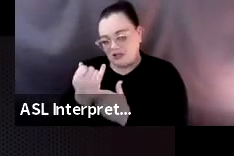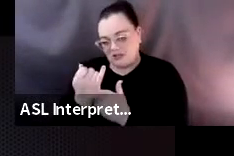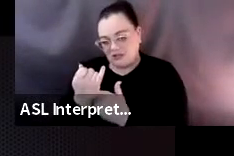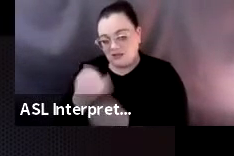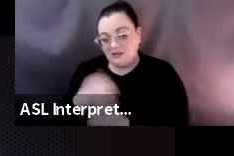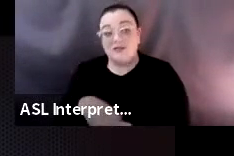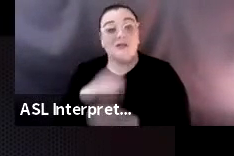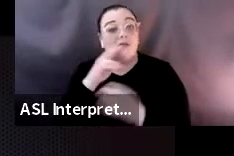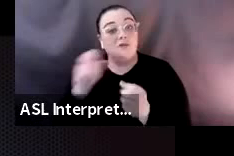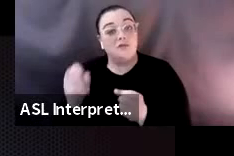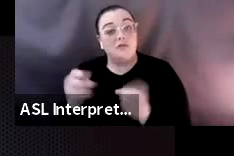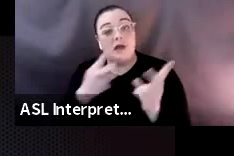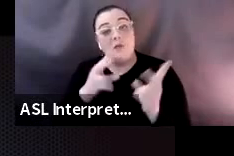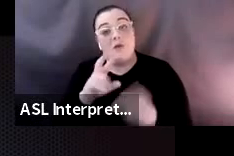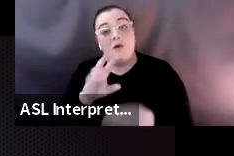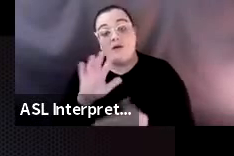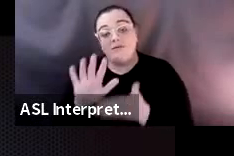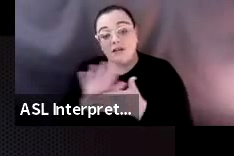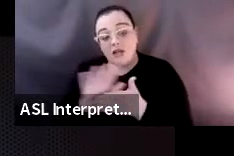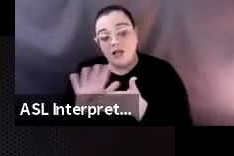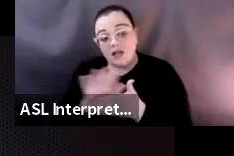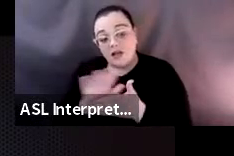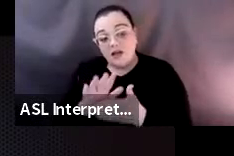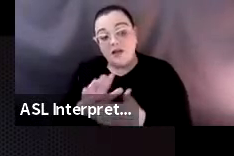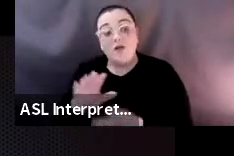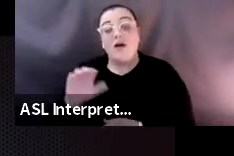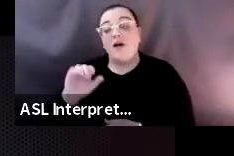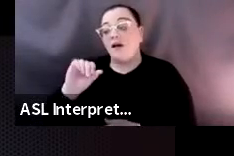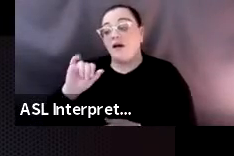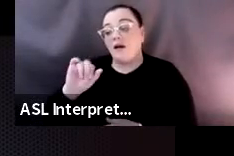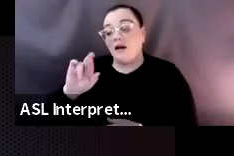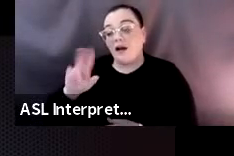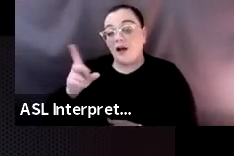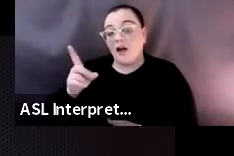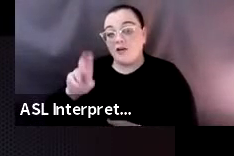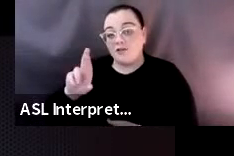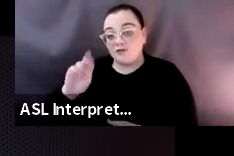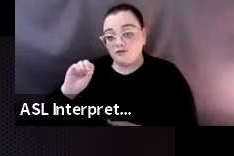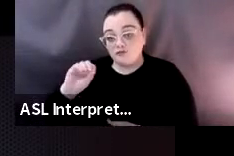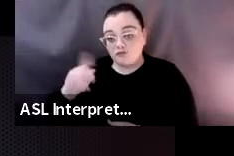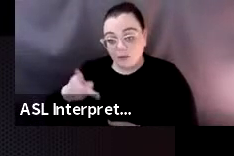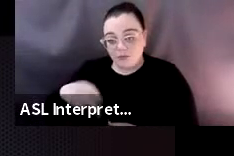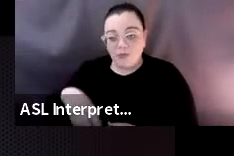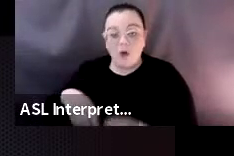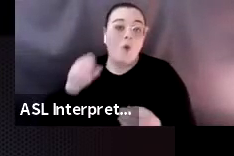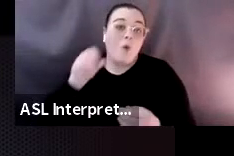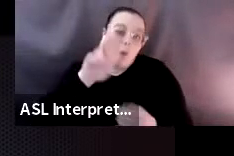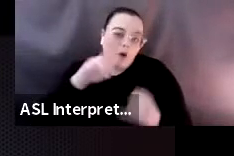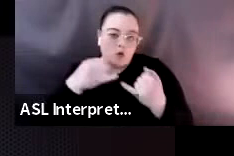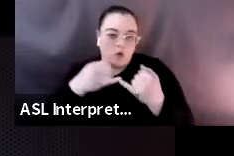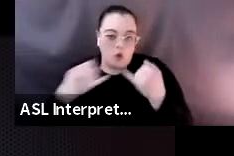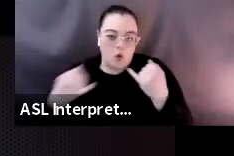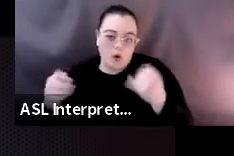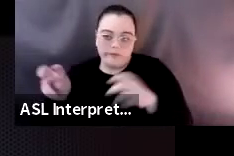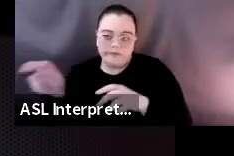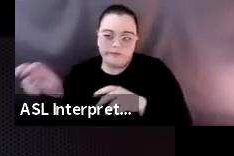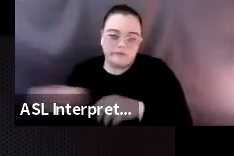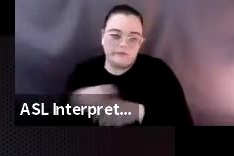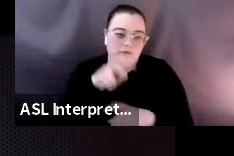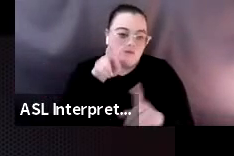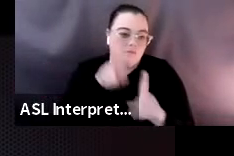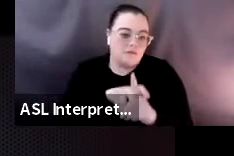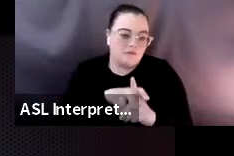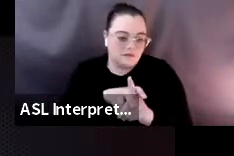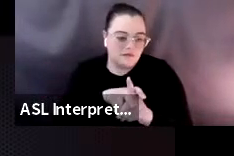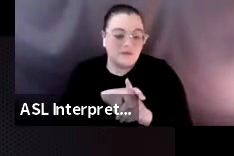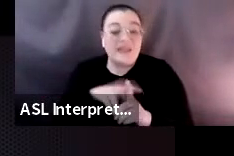your footage, if you're airdropping or you're even using a cord, if you have a, an Android phone, if